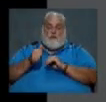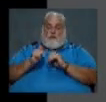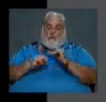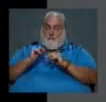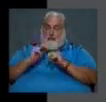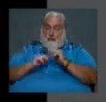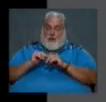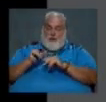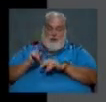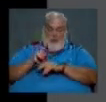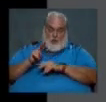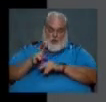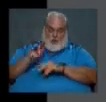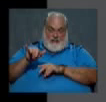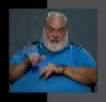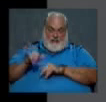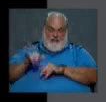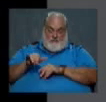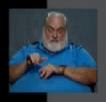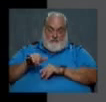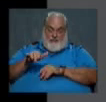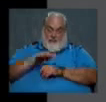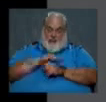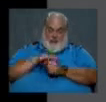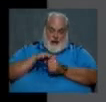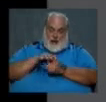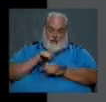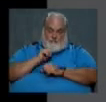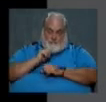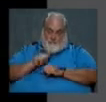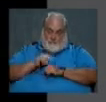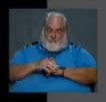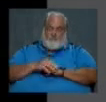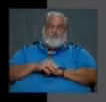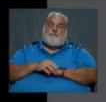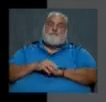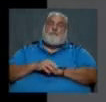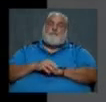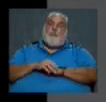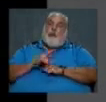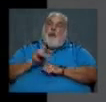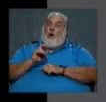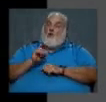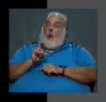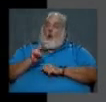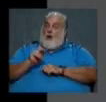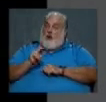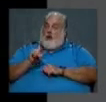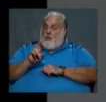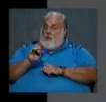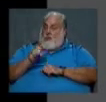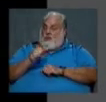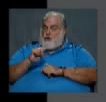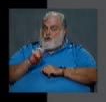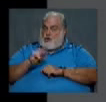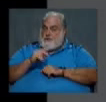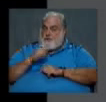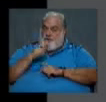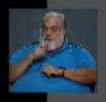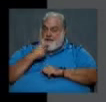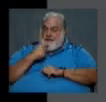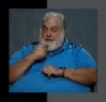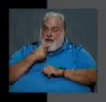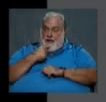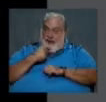through the agenda, you saw the comment from Rock Region Metro that there is no readily